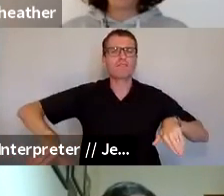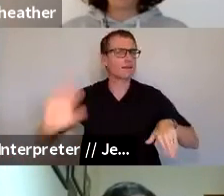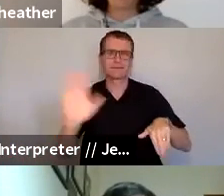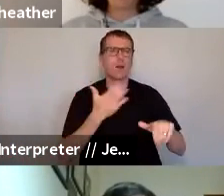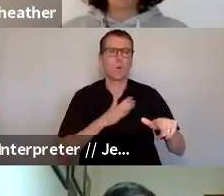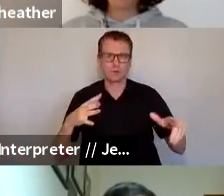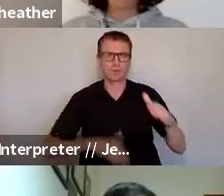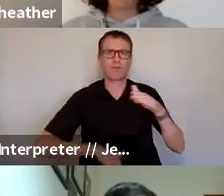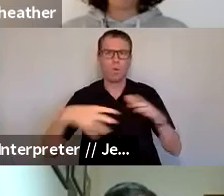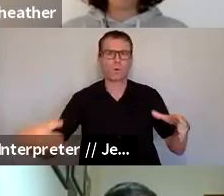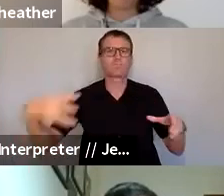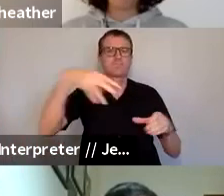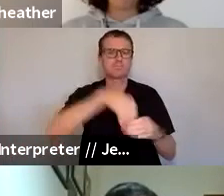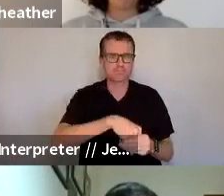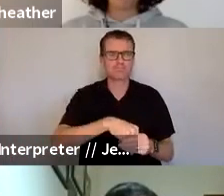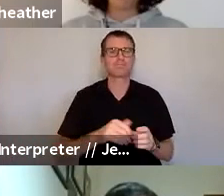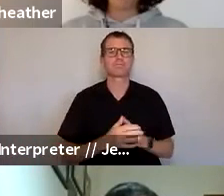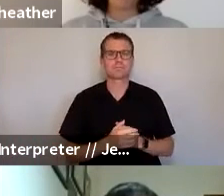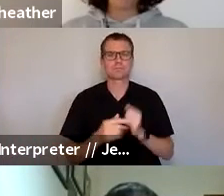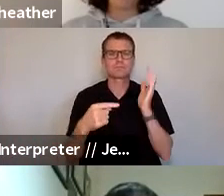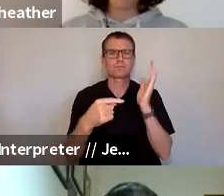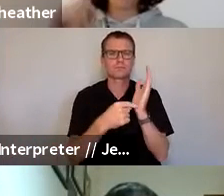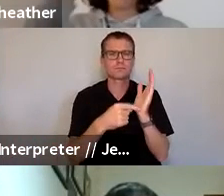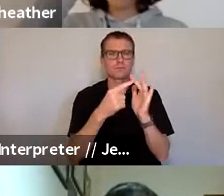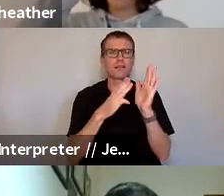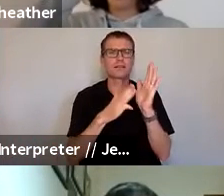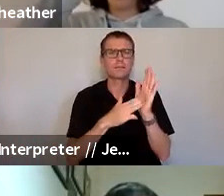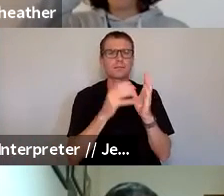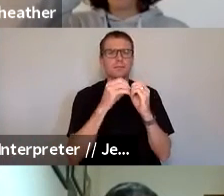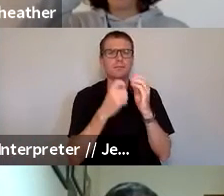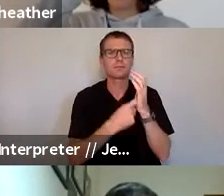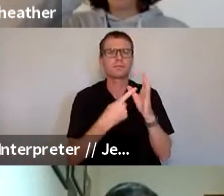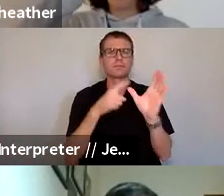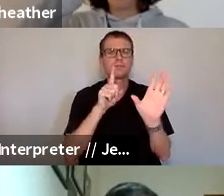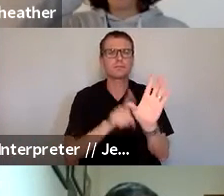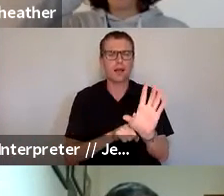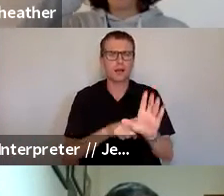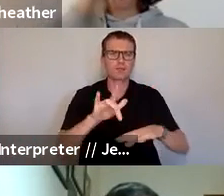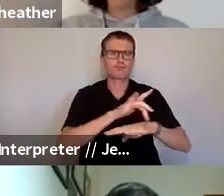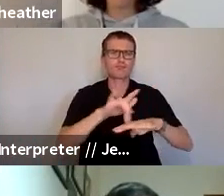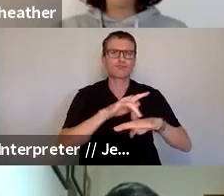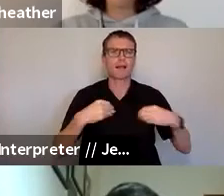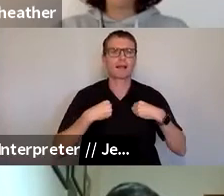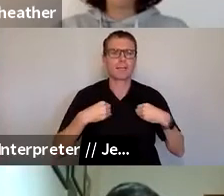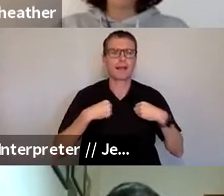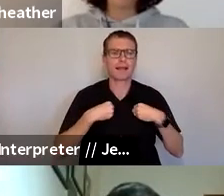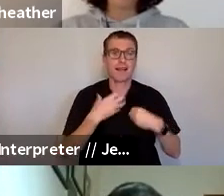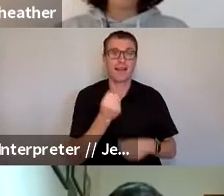is about 30,000 people a year to perform different performances. Kelly, who's with us today,